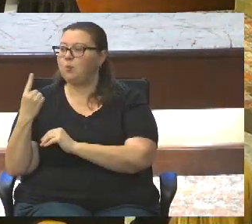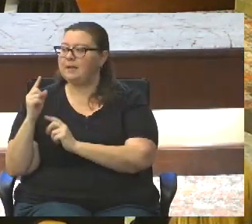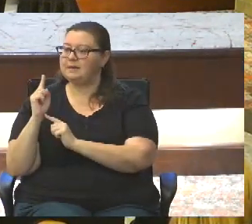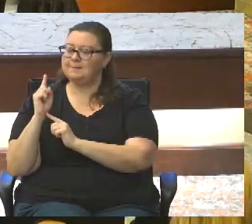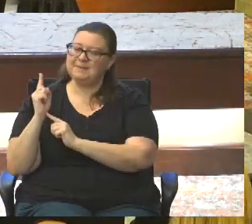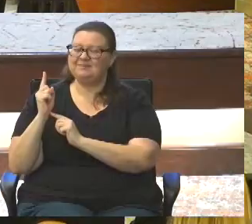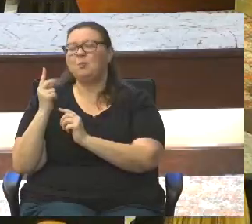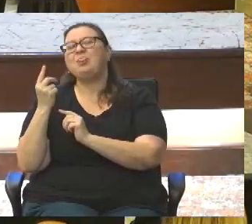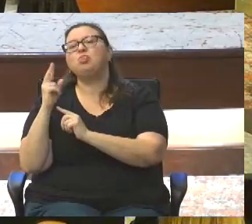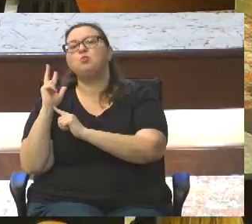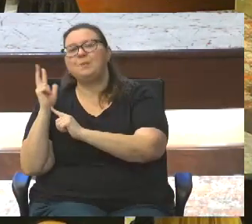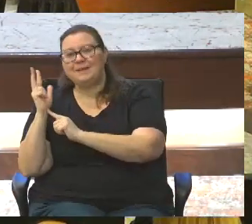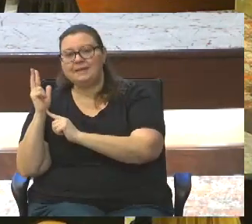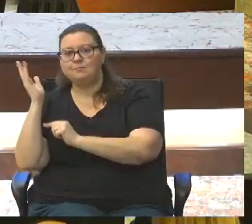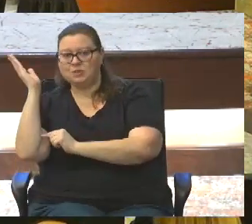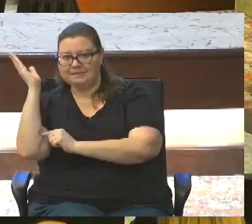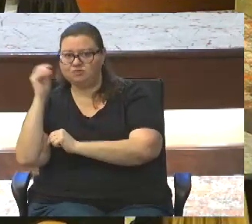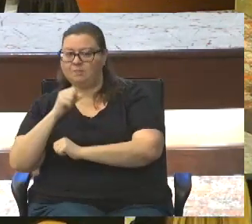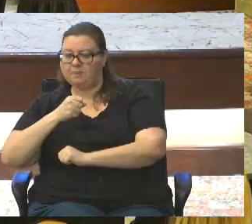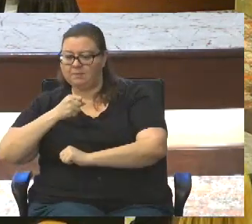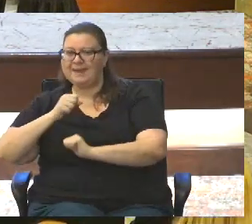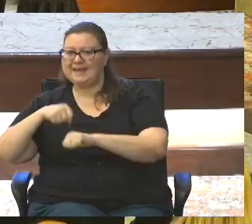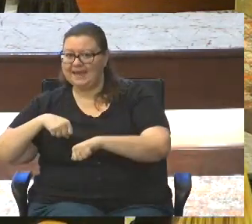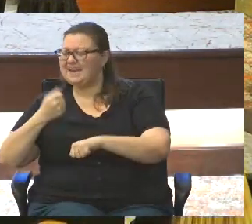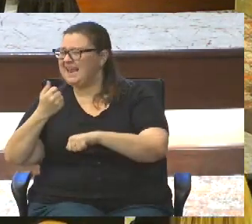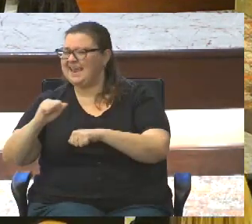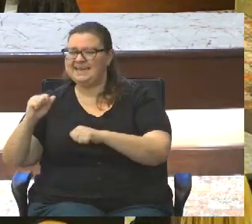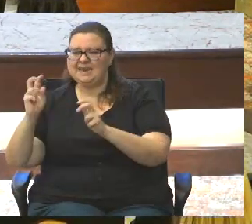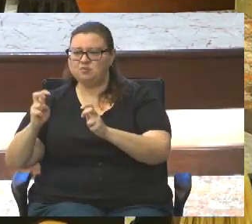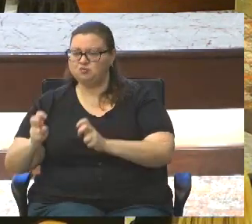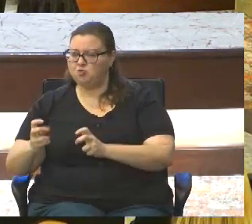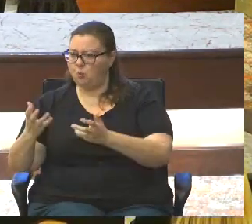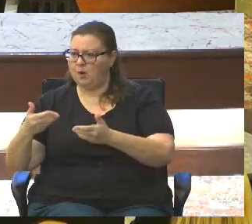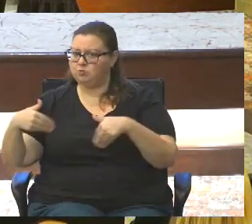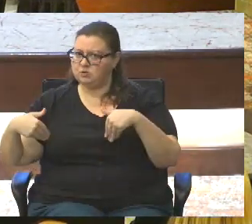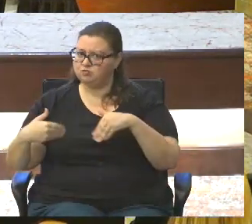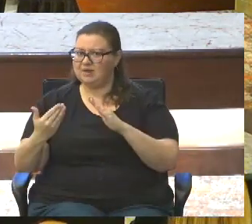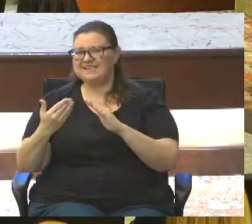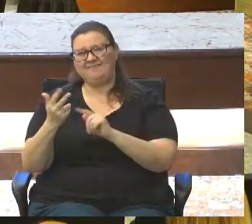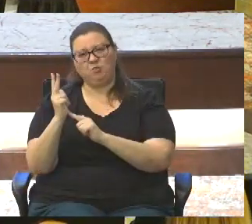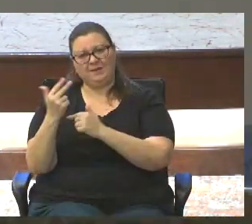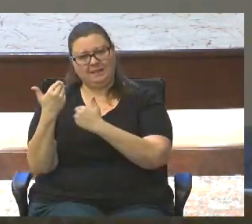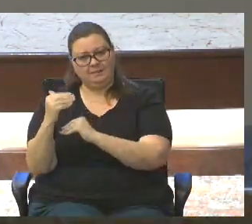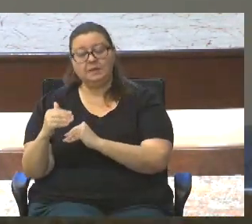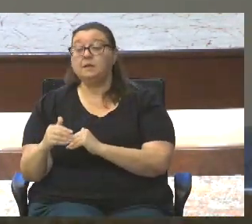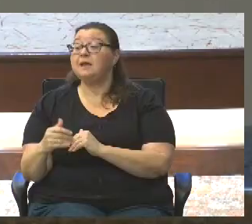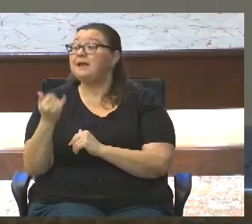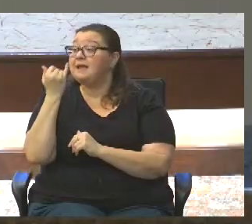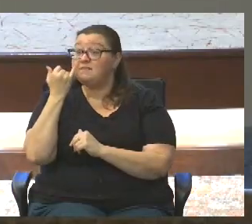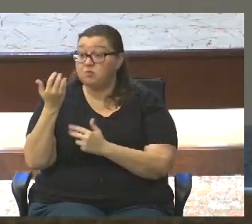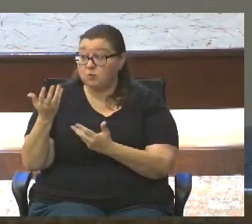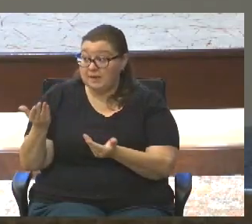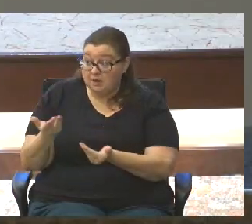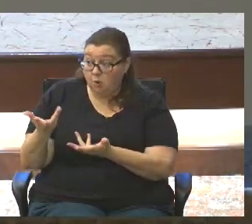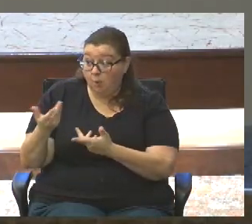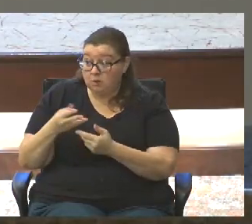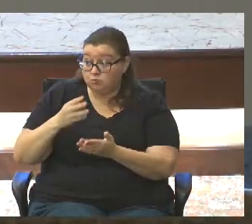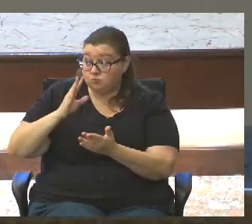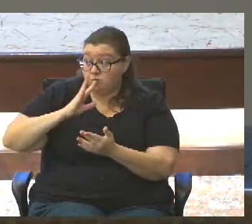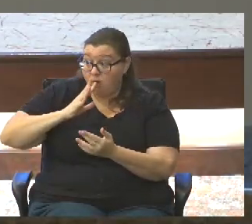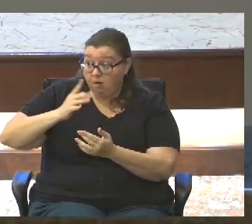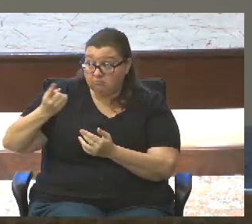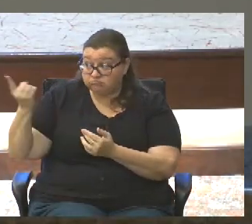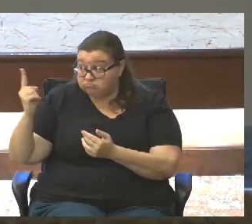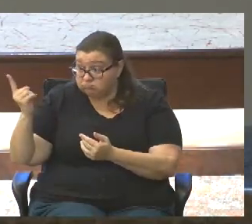presentation regardless of the number of agenda items the speaker wishes to address. If you're here to speak and have not filled out a registration card, please see the City